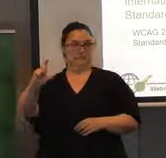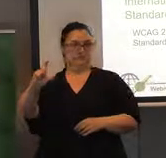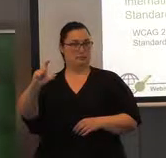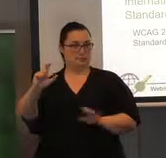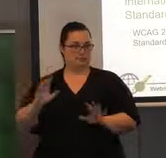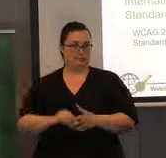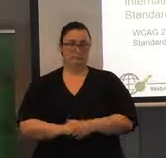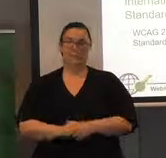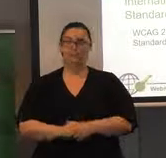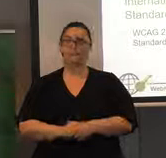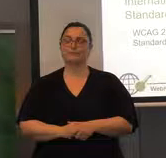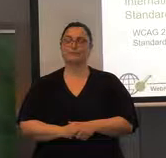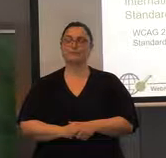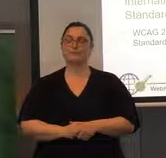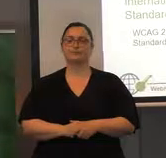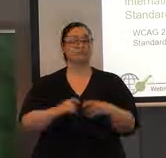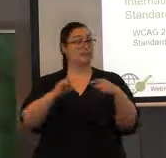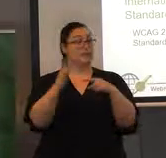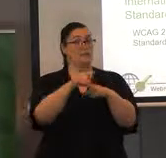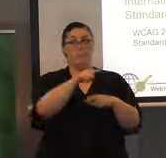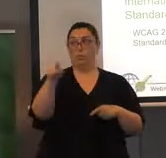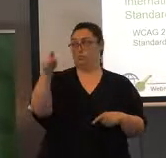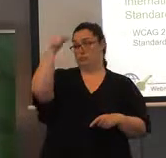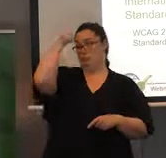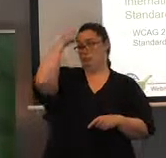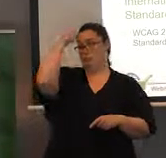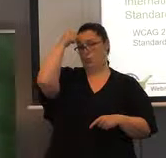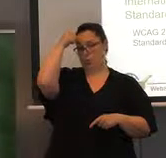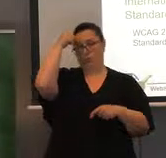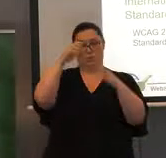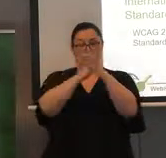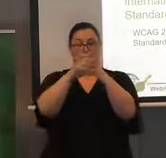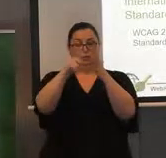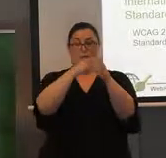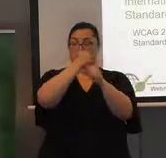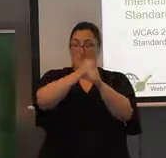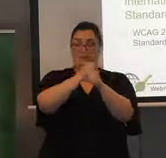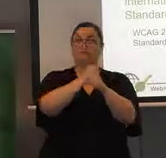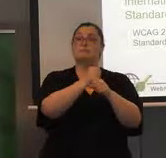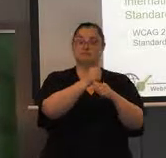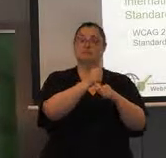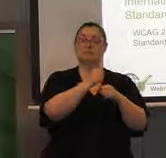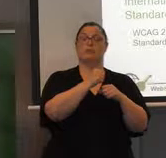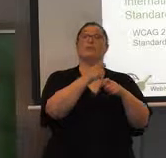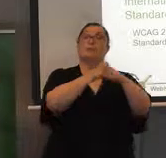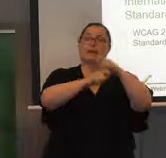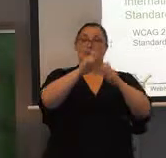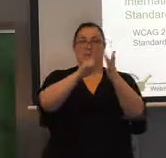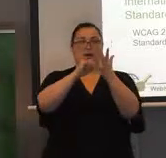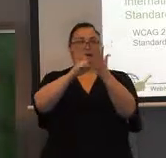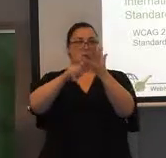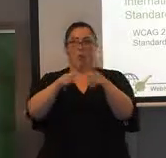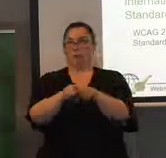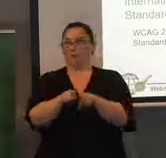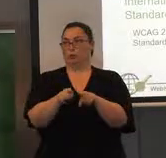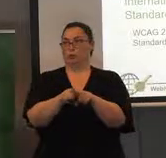member organization. Now, an important thing to note is that WCAG 2 to level AA has now become an ISO